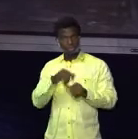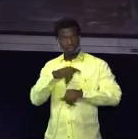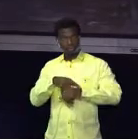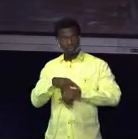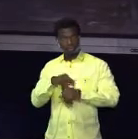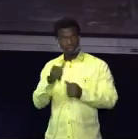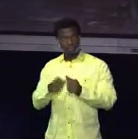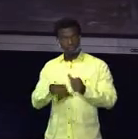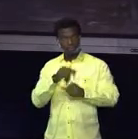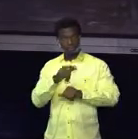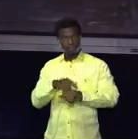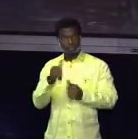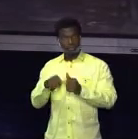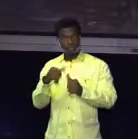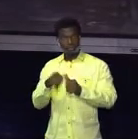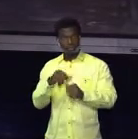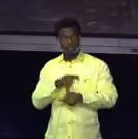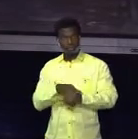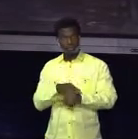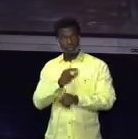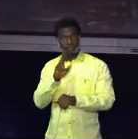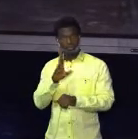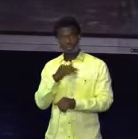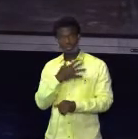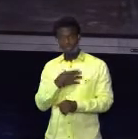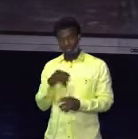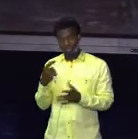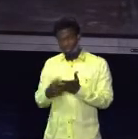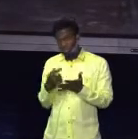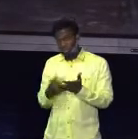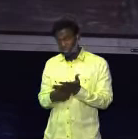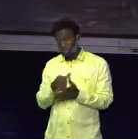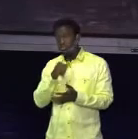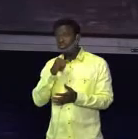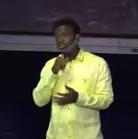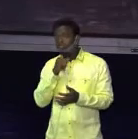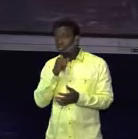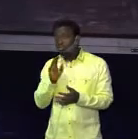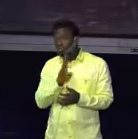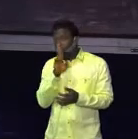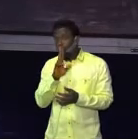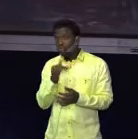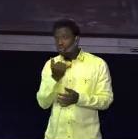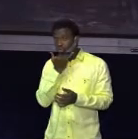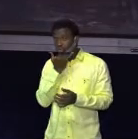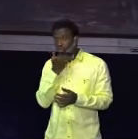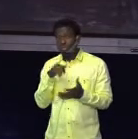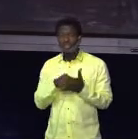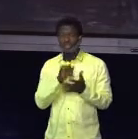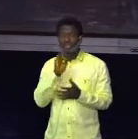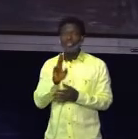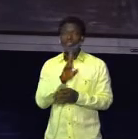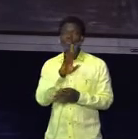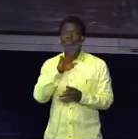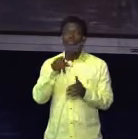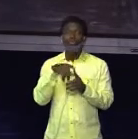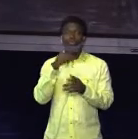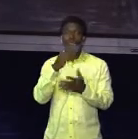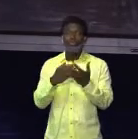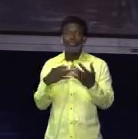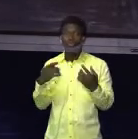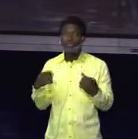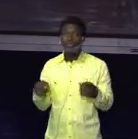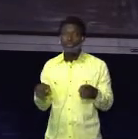often used, and at times it is used incorrectly. The word used to is applied when something